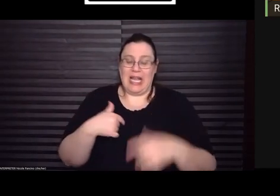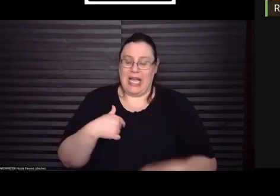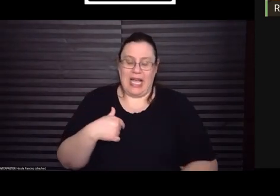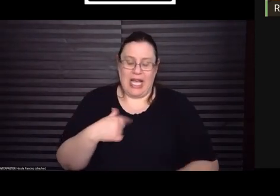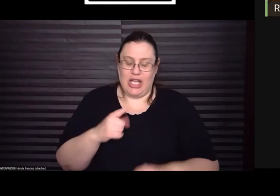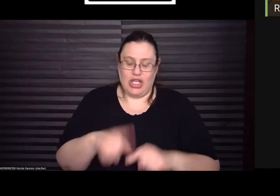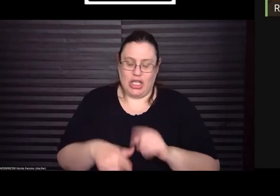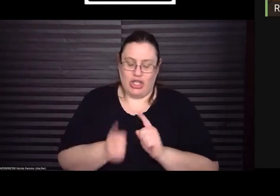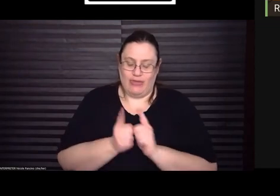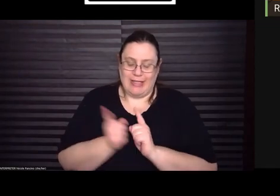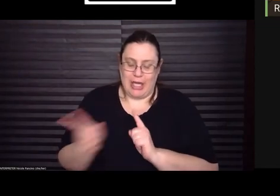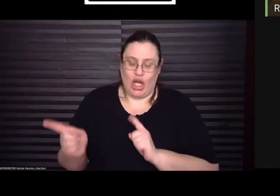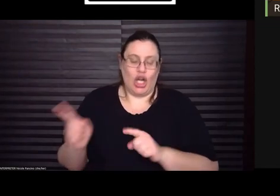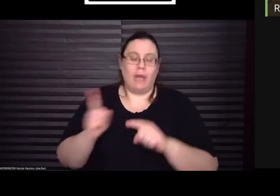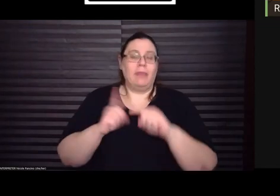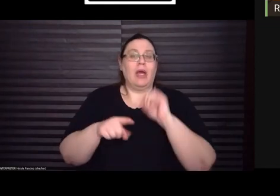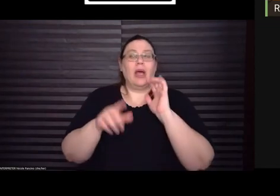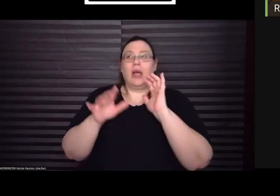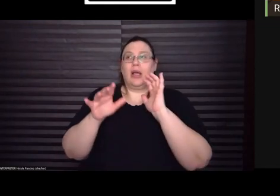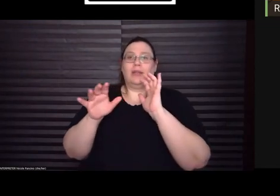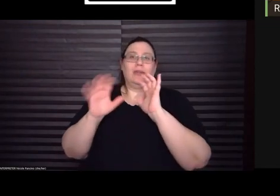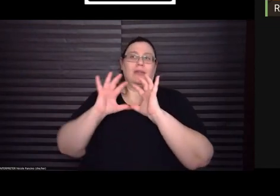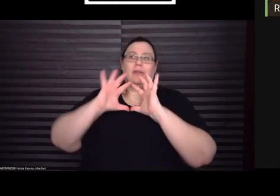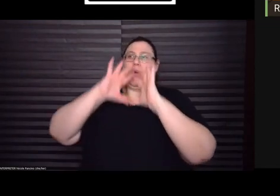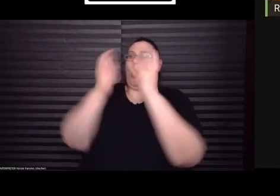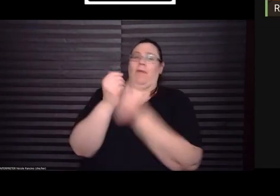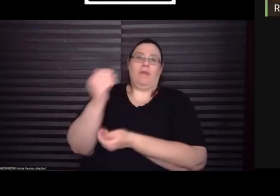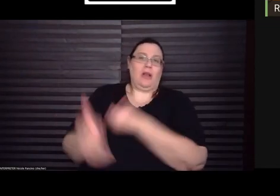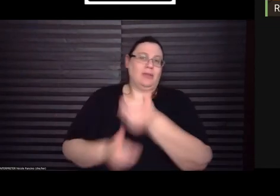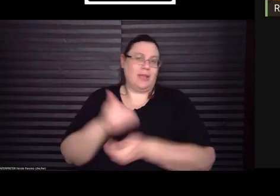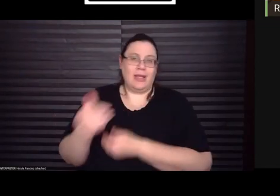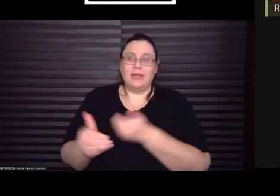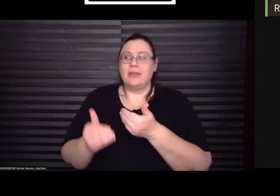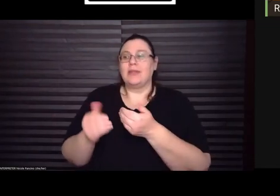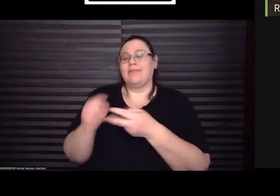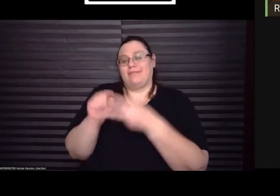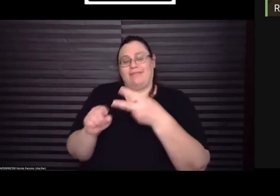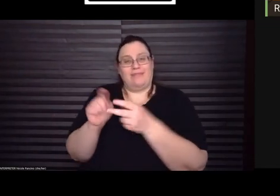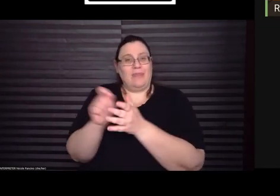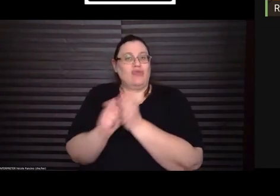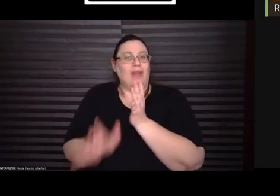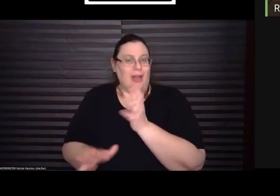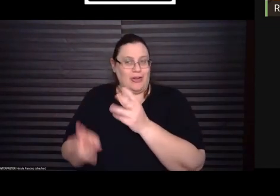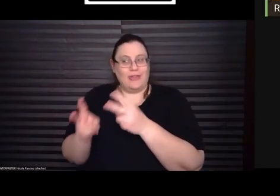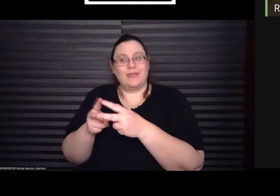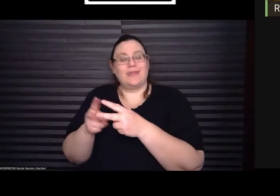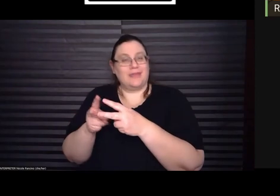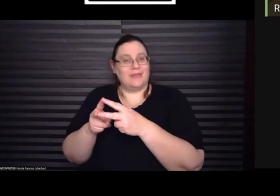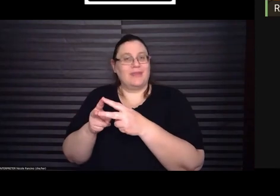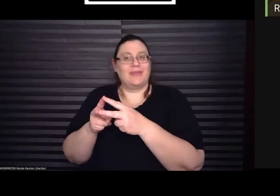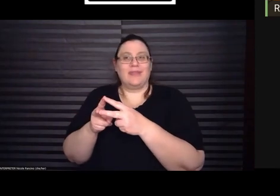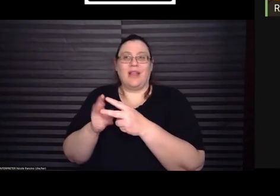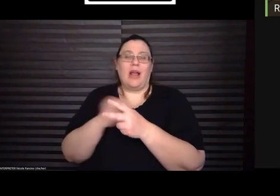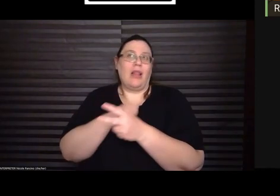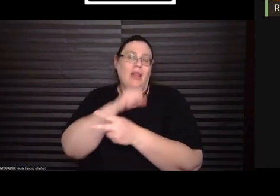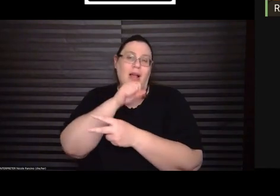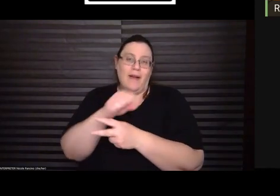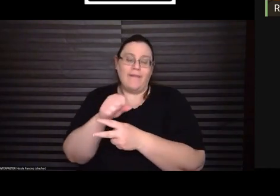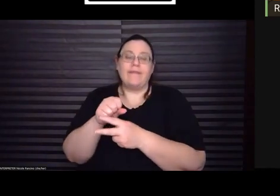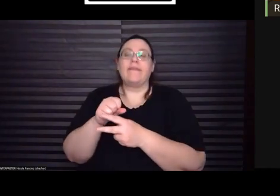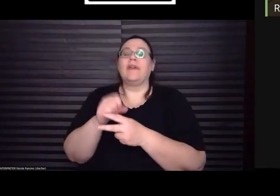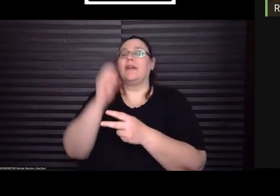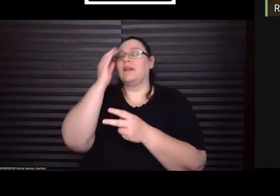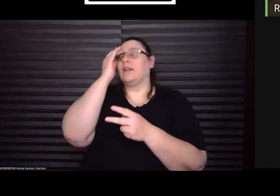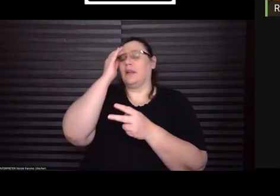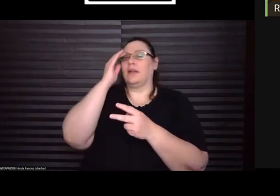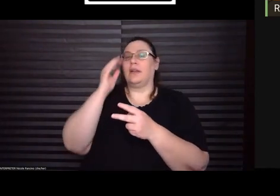that I could translate her. I just mean the whole process. So those are two writers who I love. And